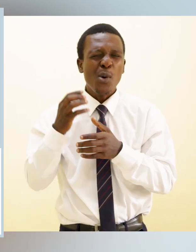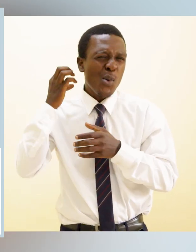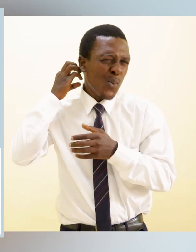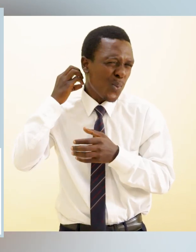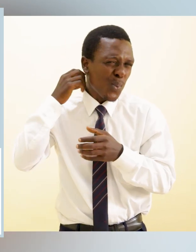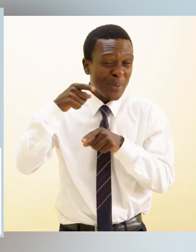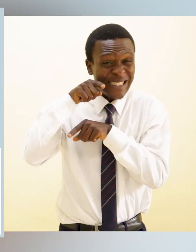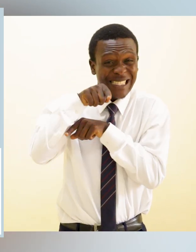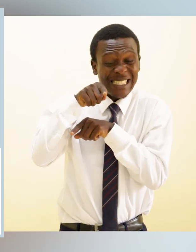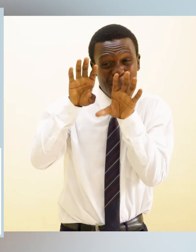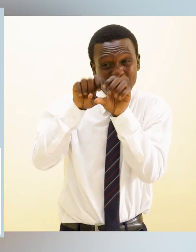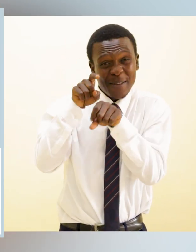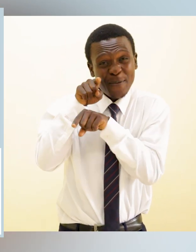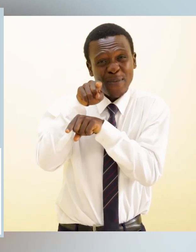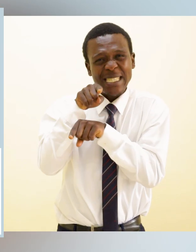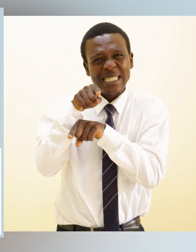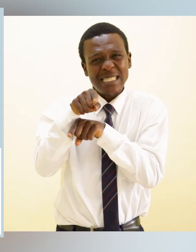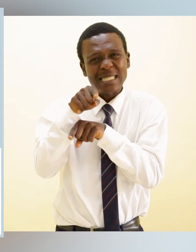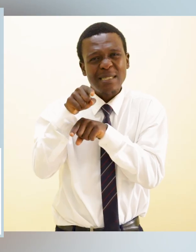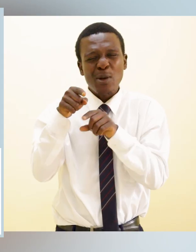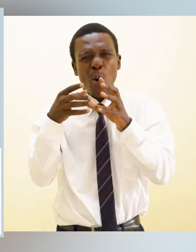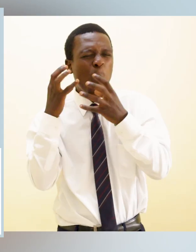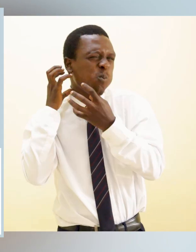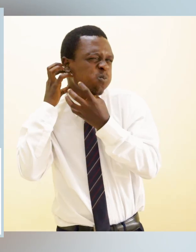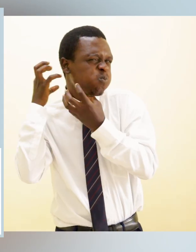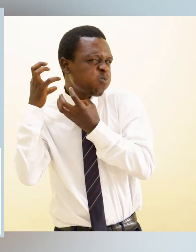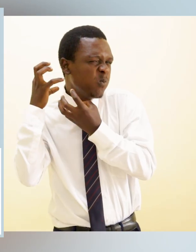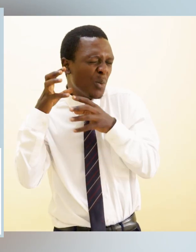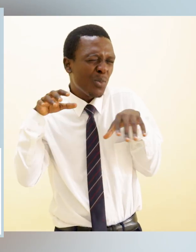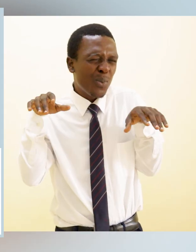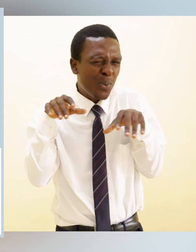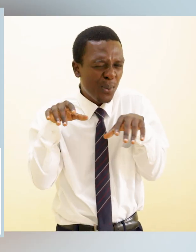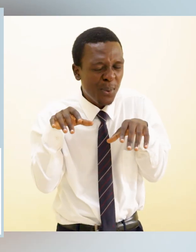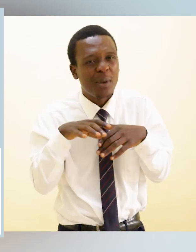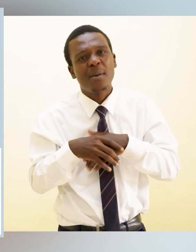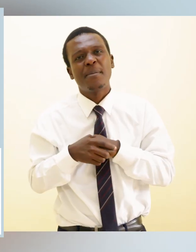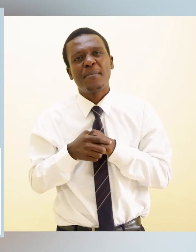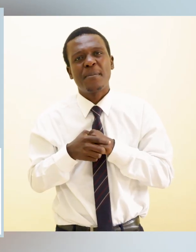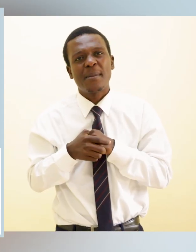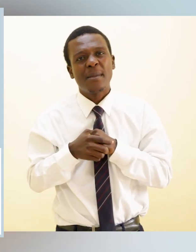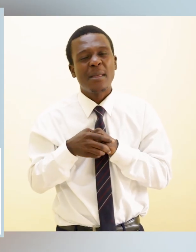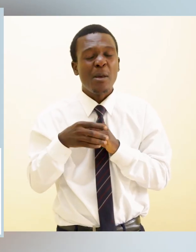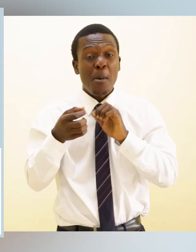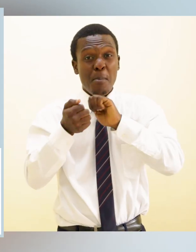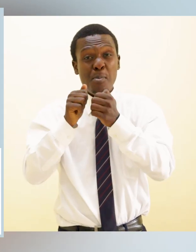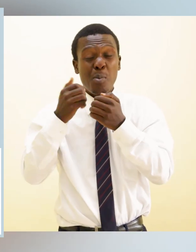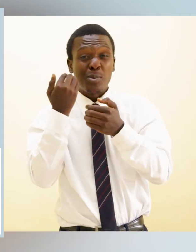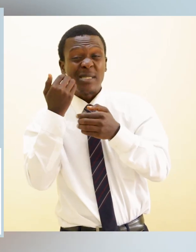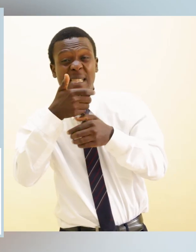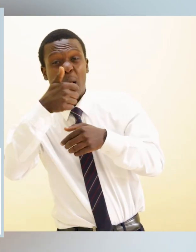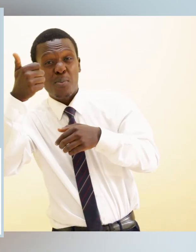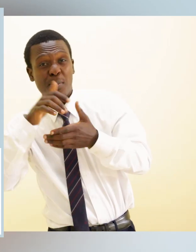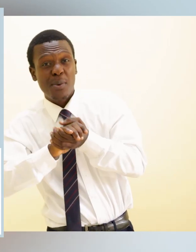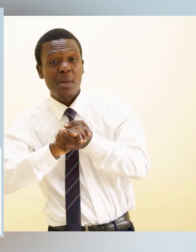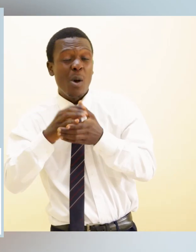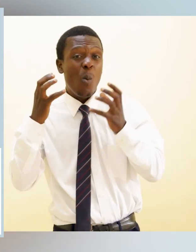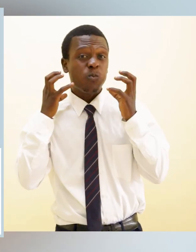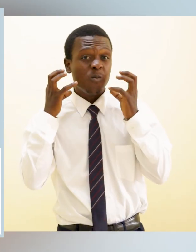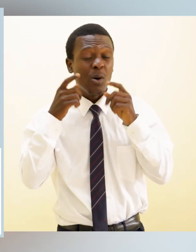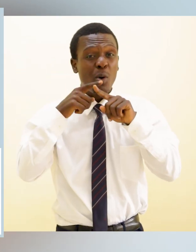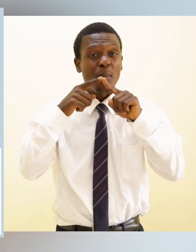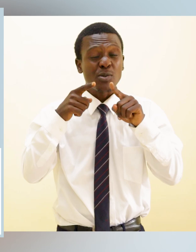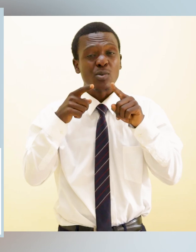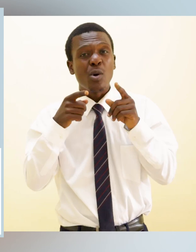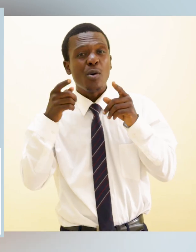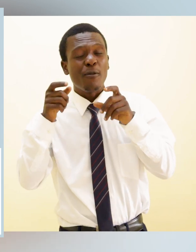mastoiditis, which can be identified with postauricular swelling and tenderness, foreign bodies and trauma, common in